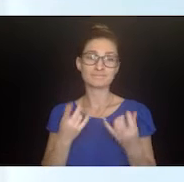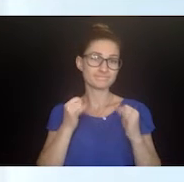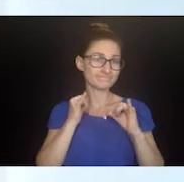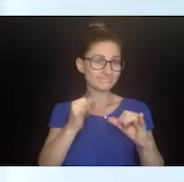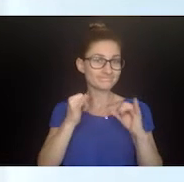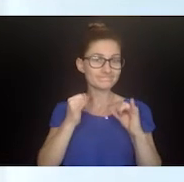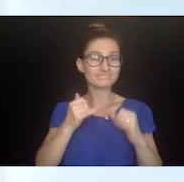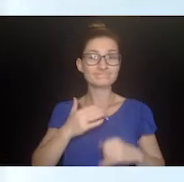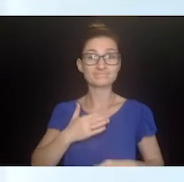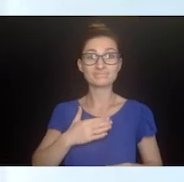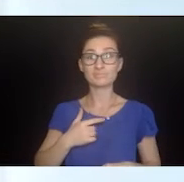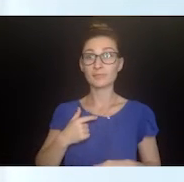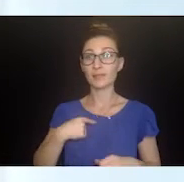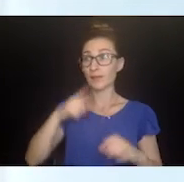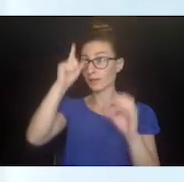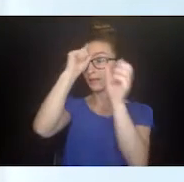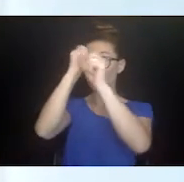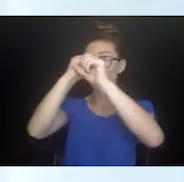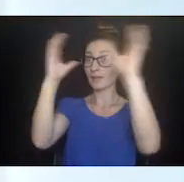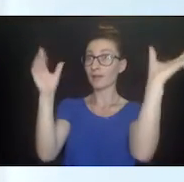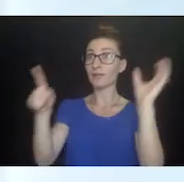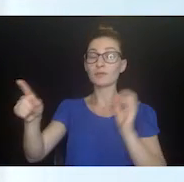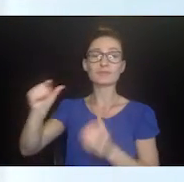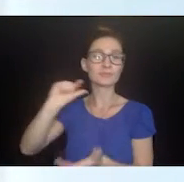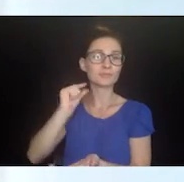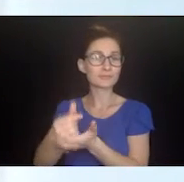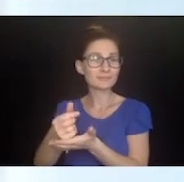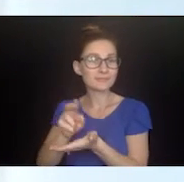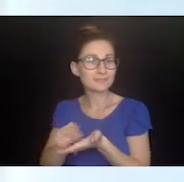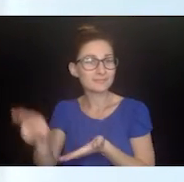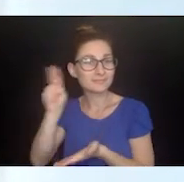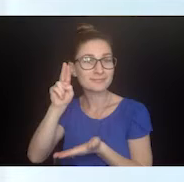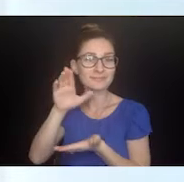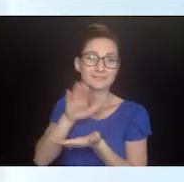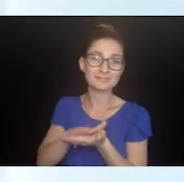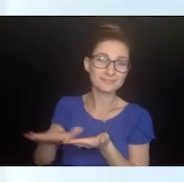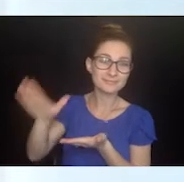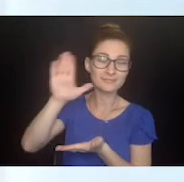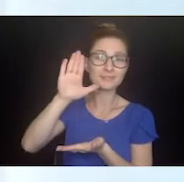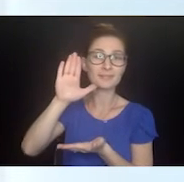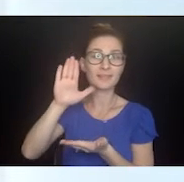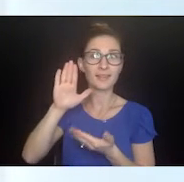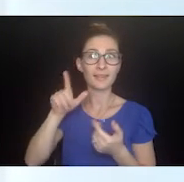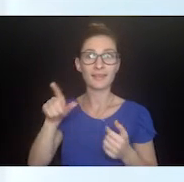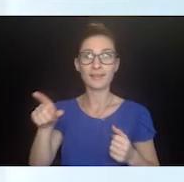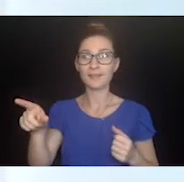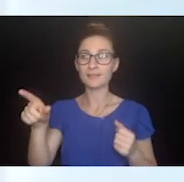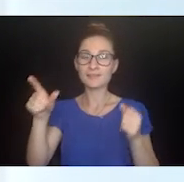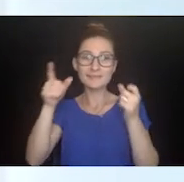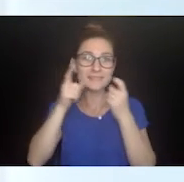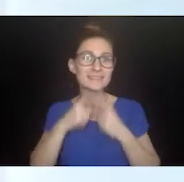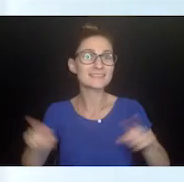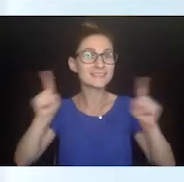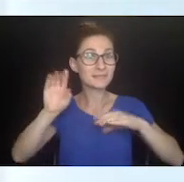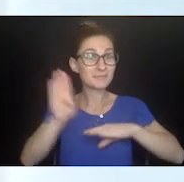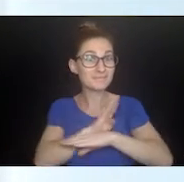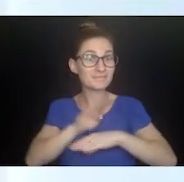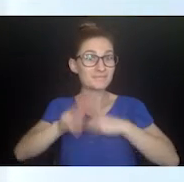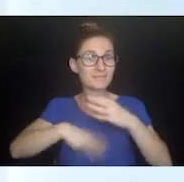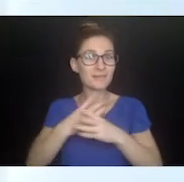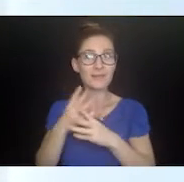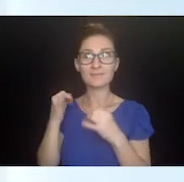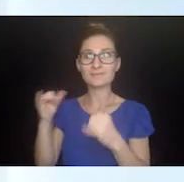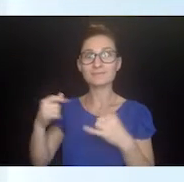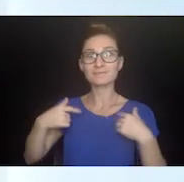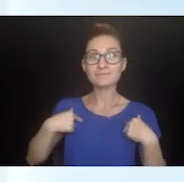Just like you, I had the dreams of him graduating from university, being a success in the business world, just